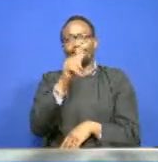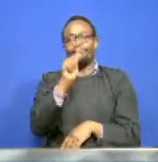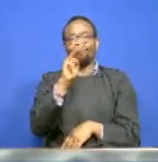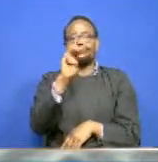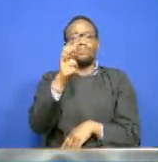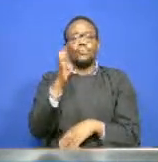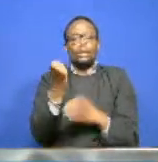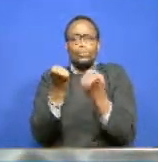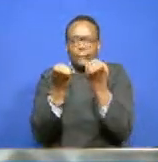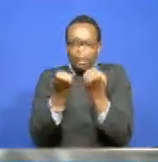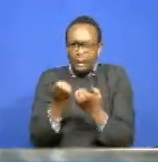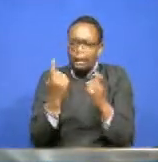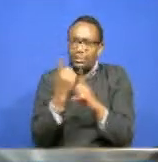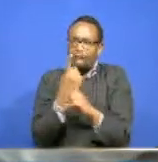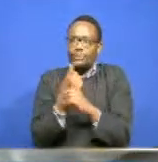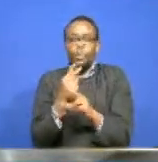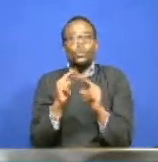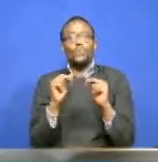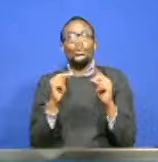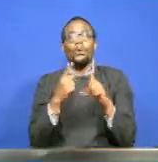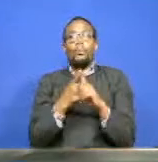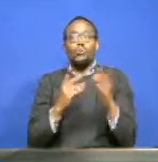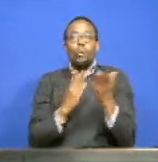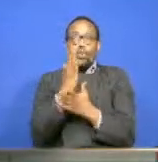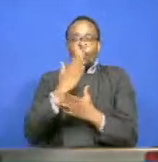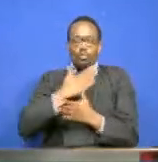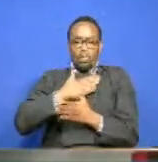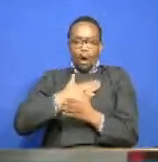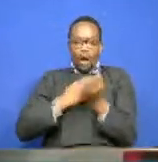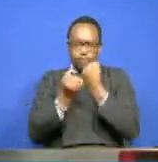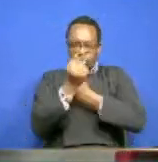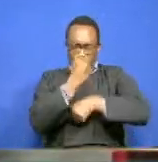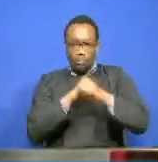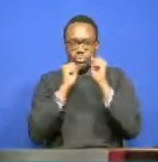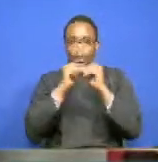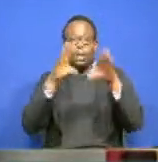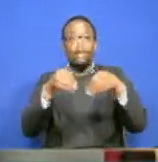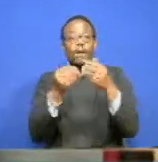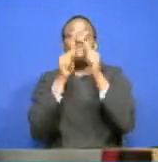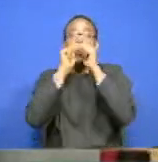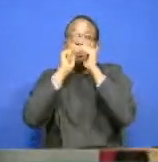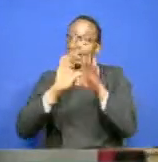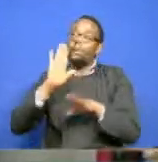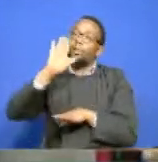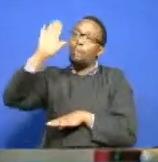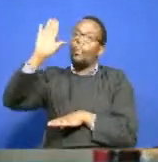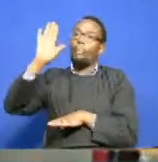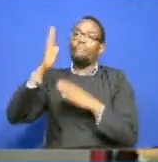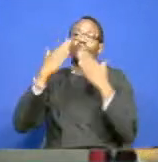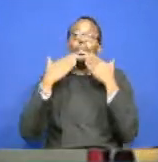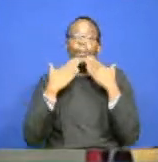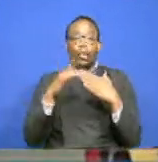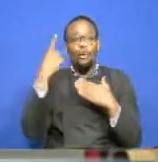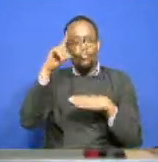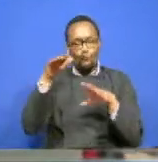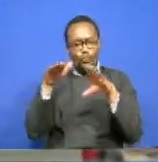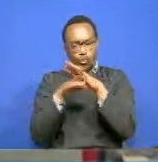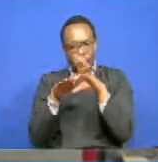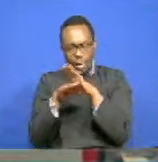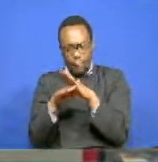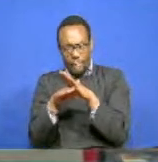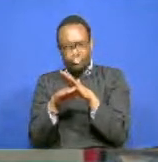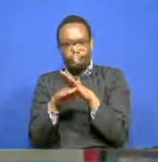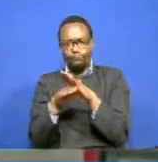in need at all, that through us he will receive your blessings. Thank you for the member. Would you bless